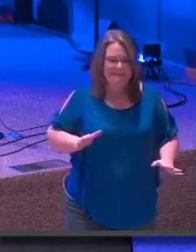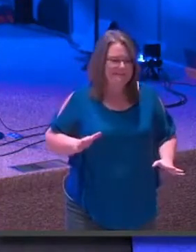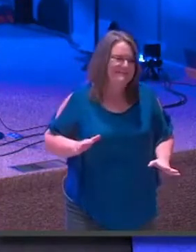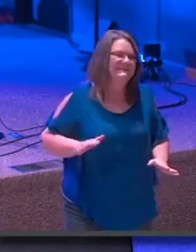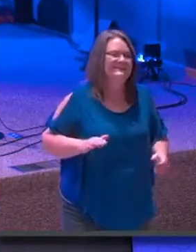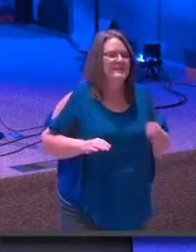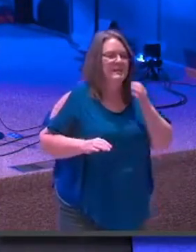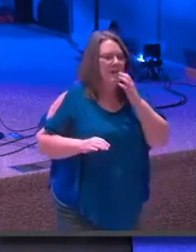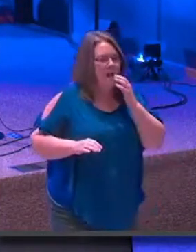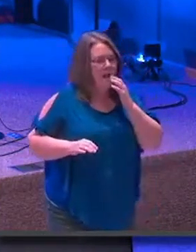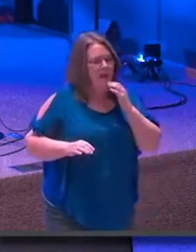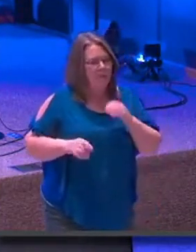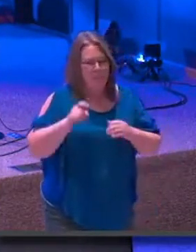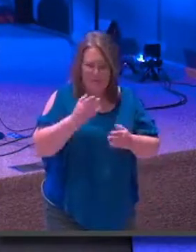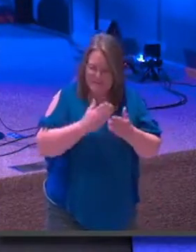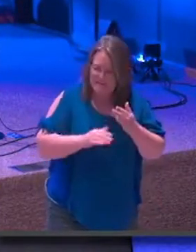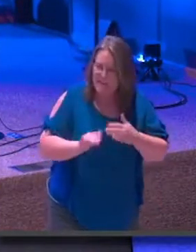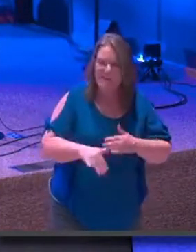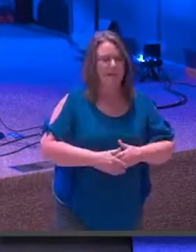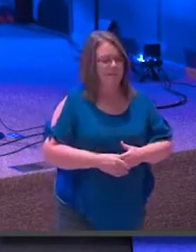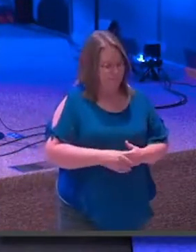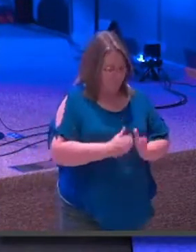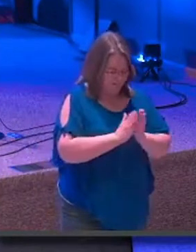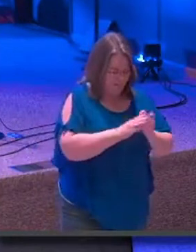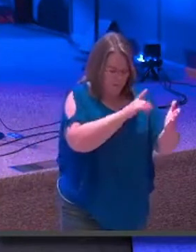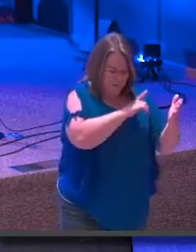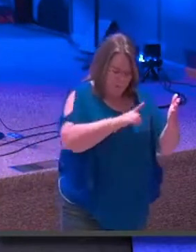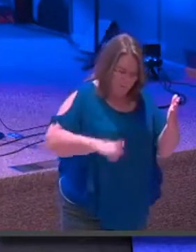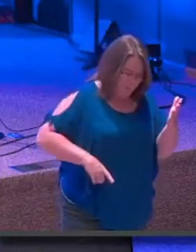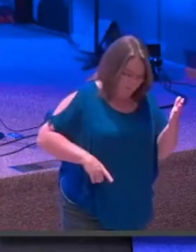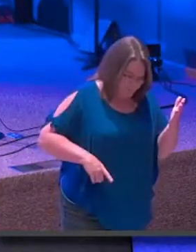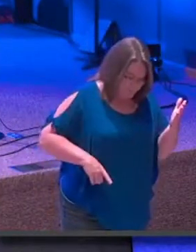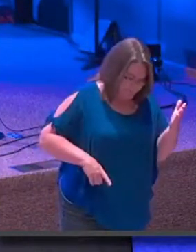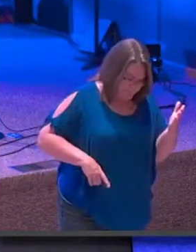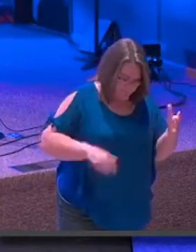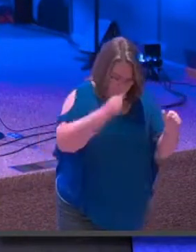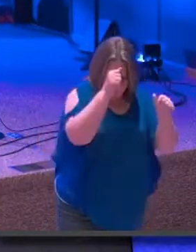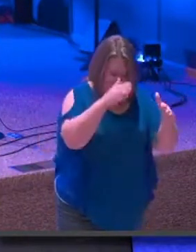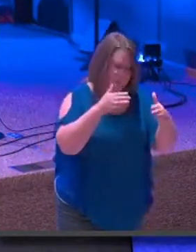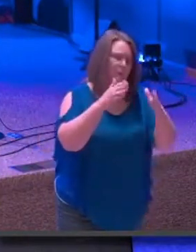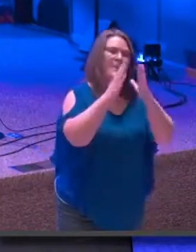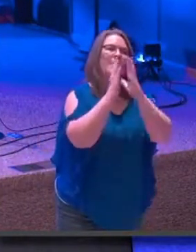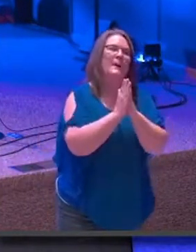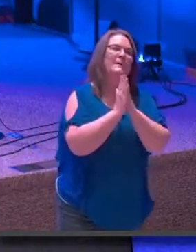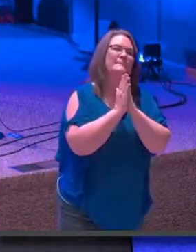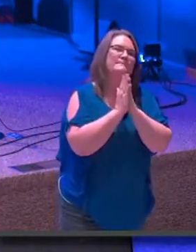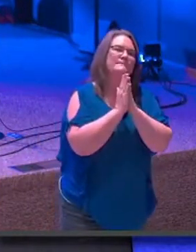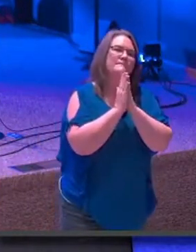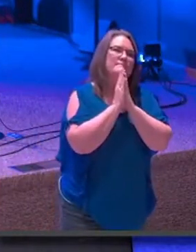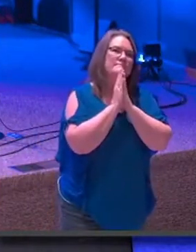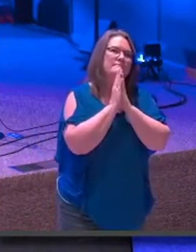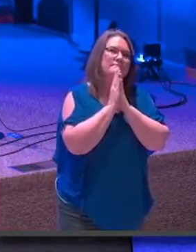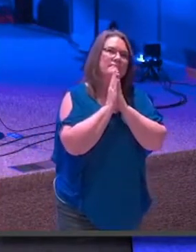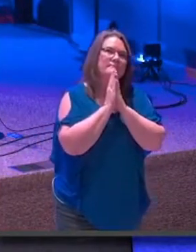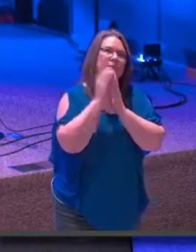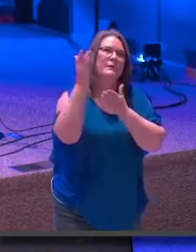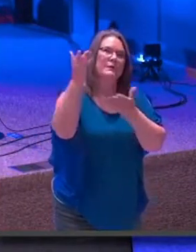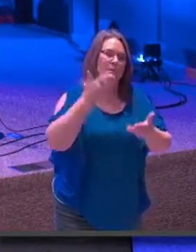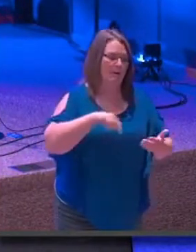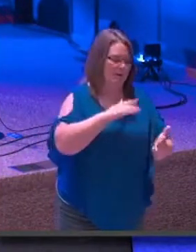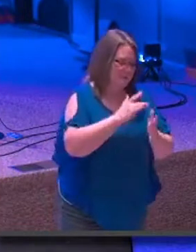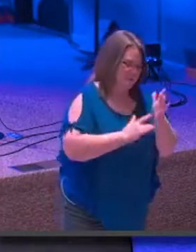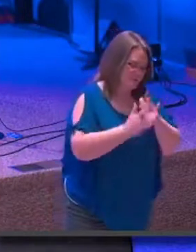We need some of that. Lord, let's pray. Father, I pray you bring us Jesus in